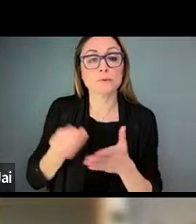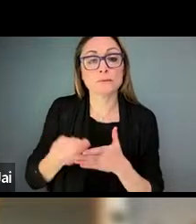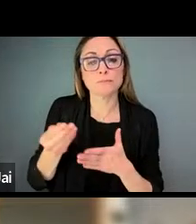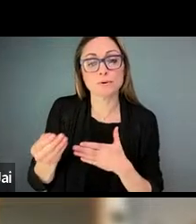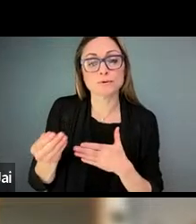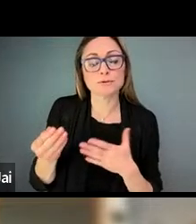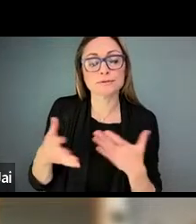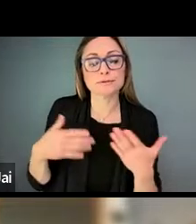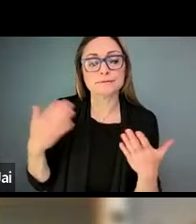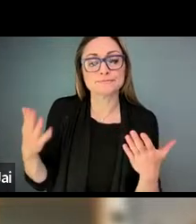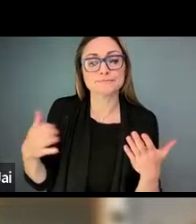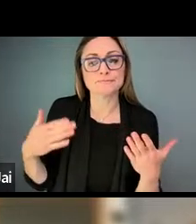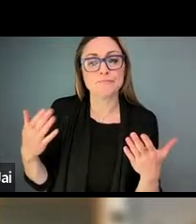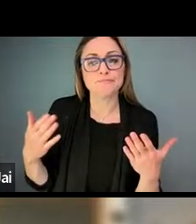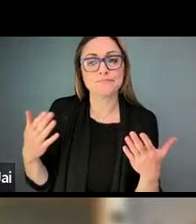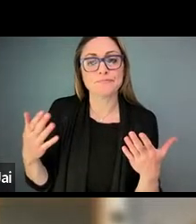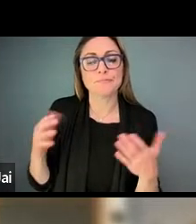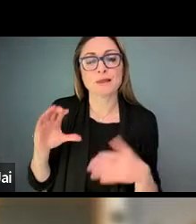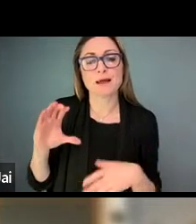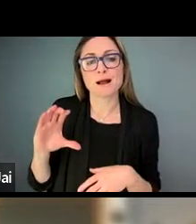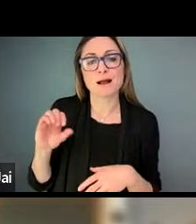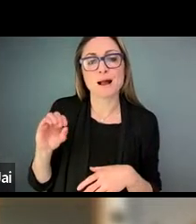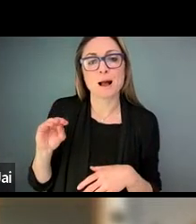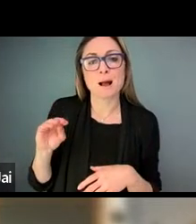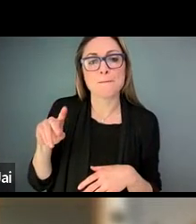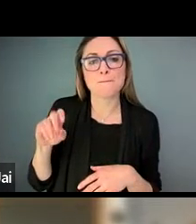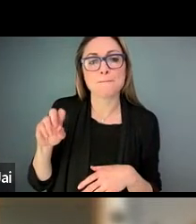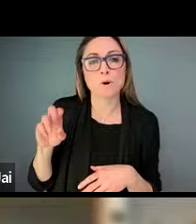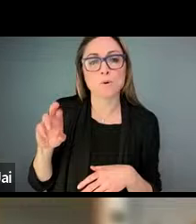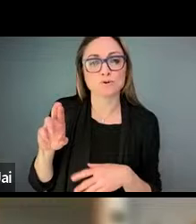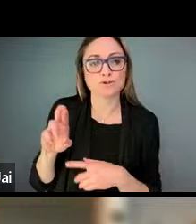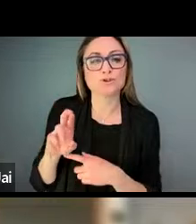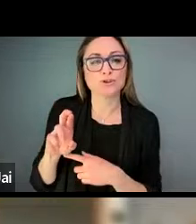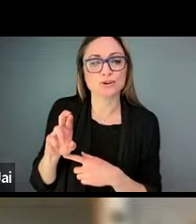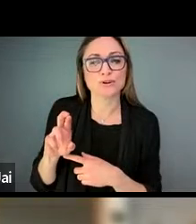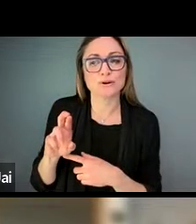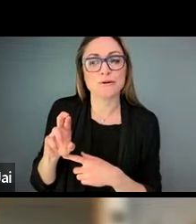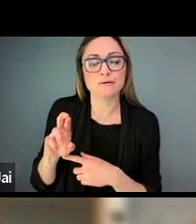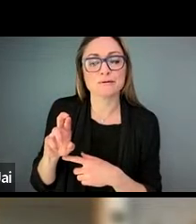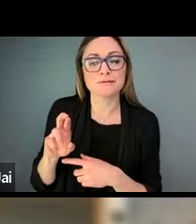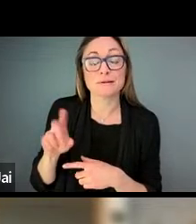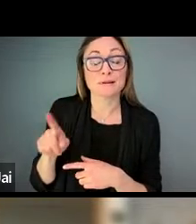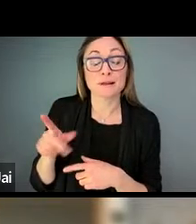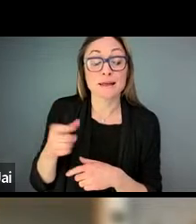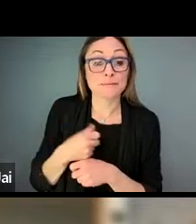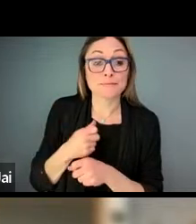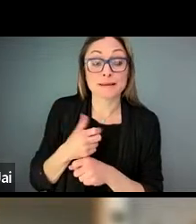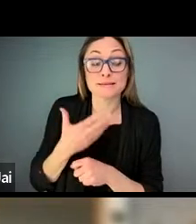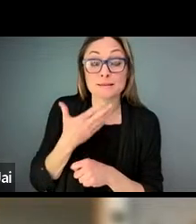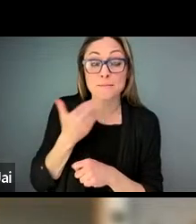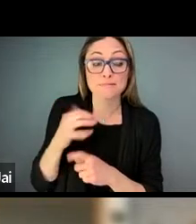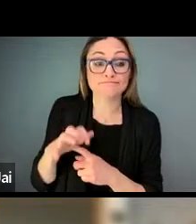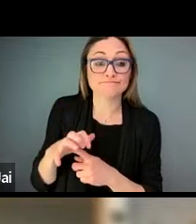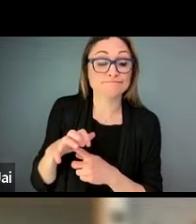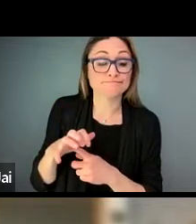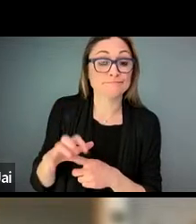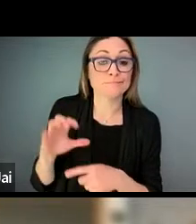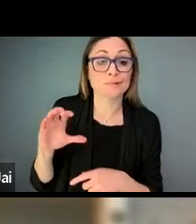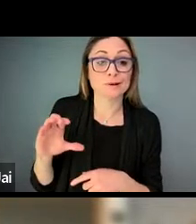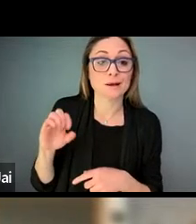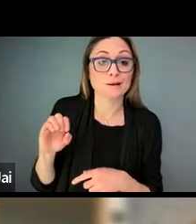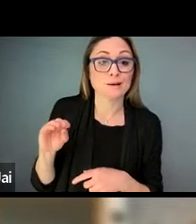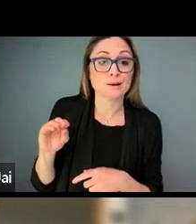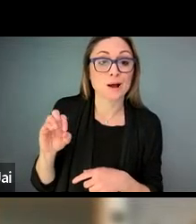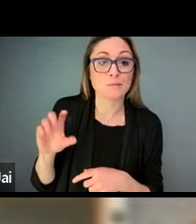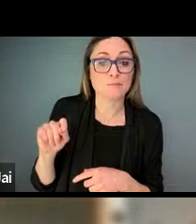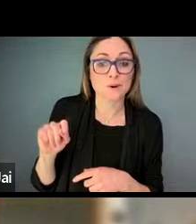food composter that makes the best compost ever. And